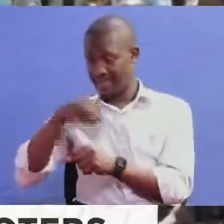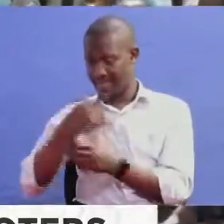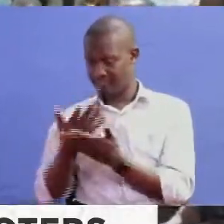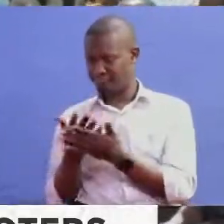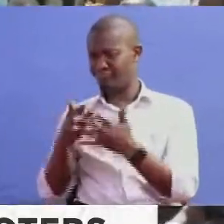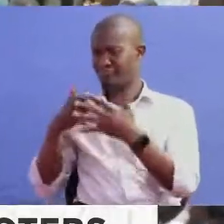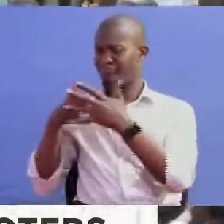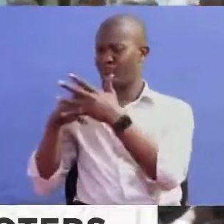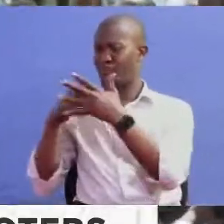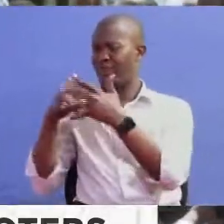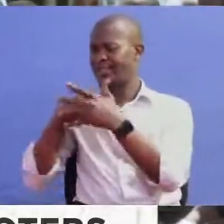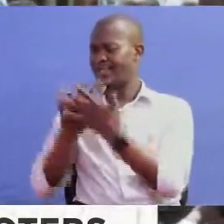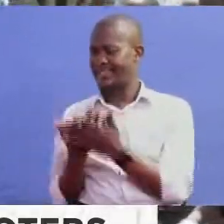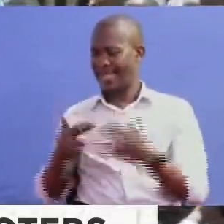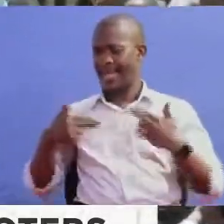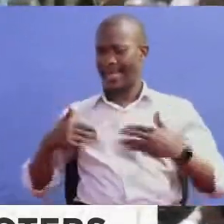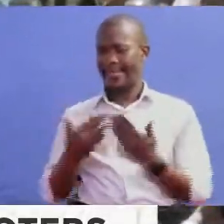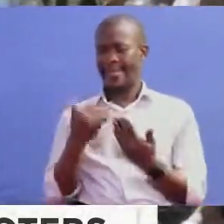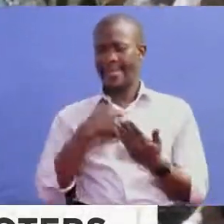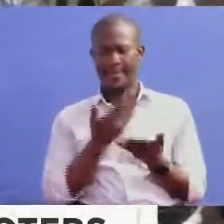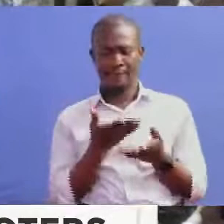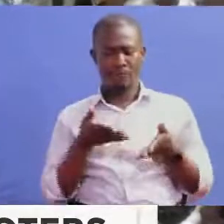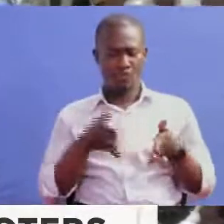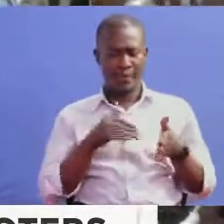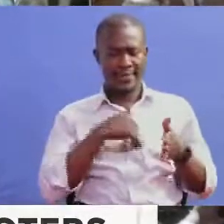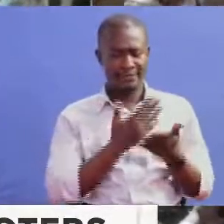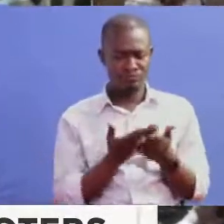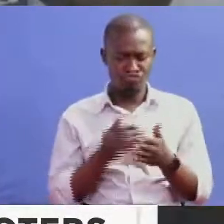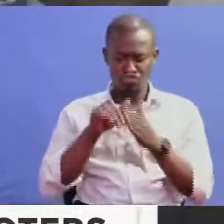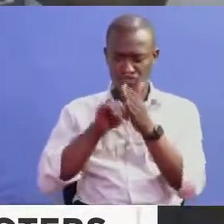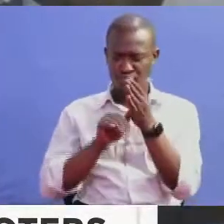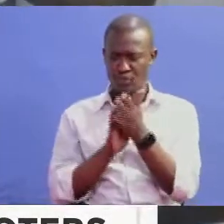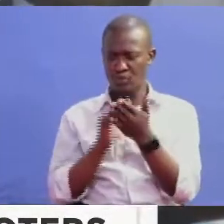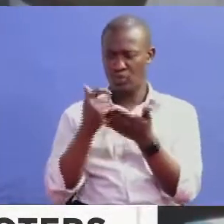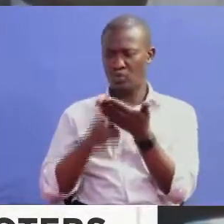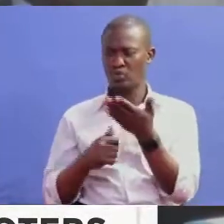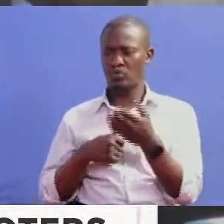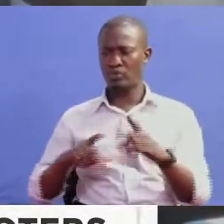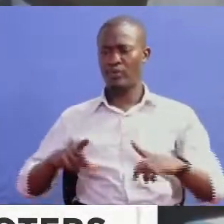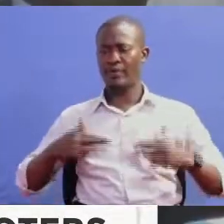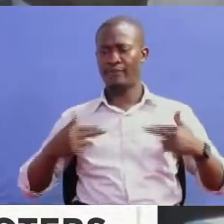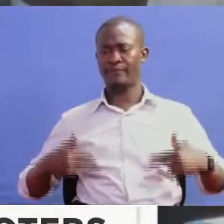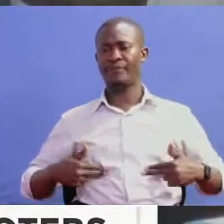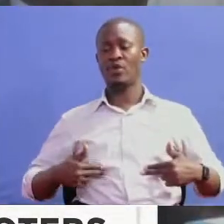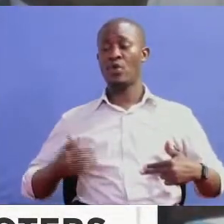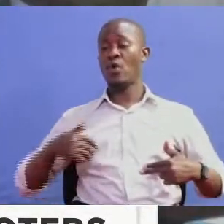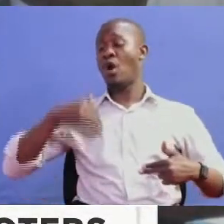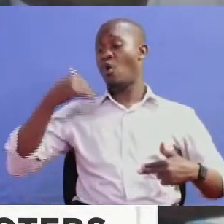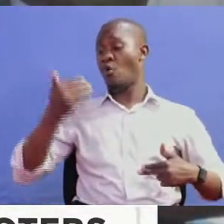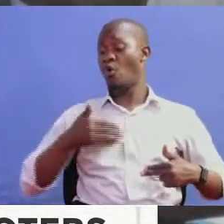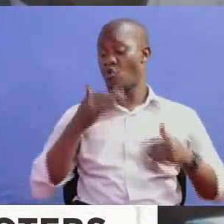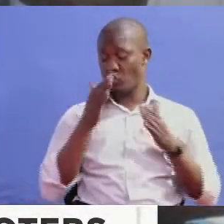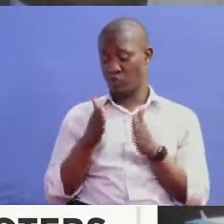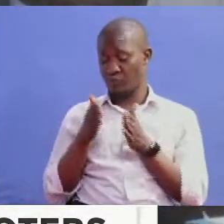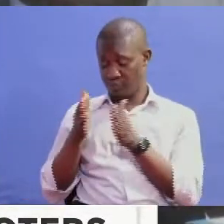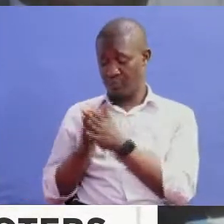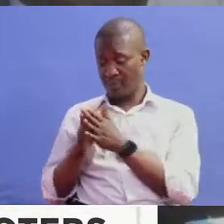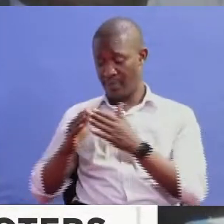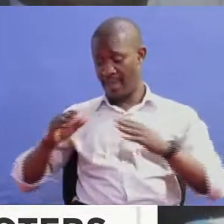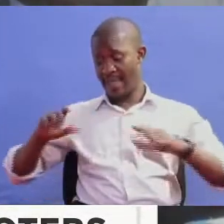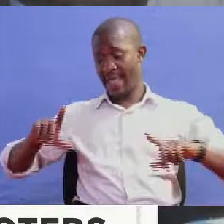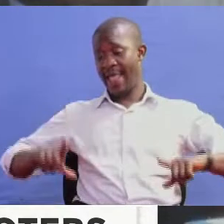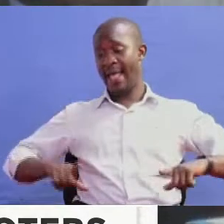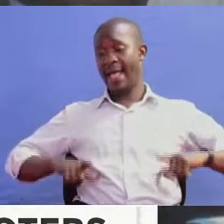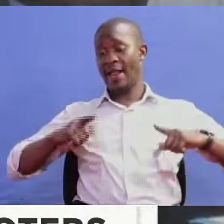preventive healthcare model that will reduce health expenses. Tumekuwa tukipanga afya ya